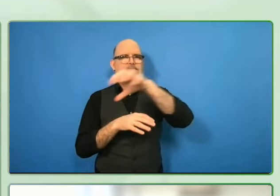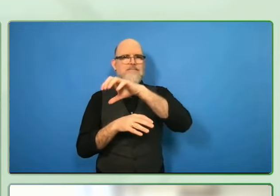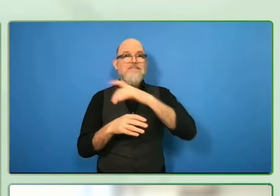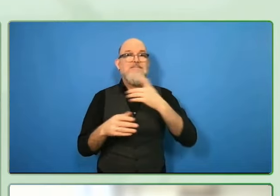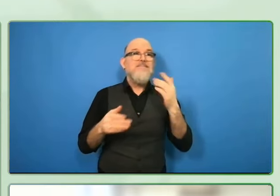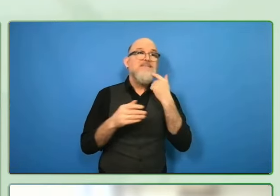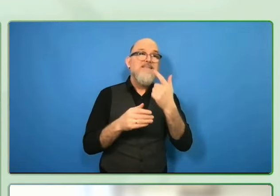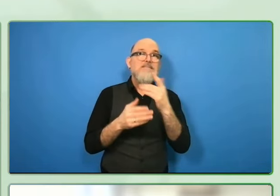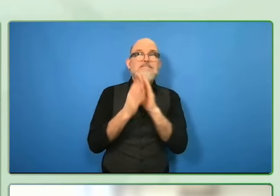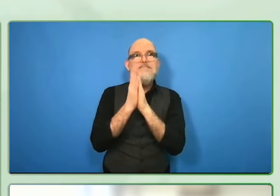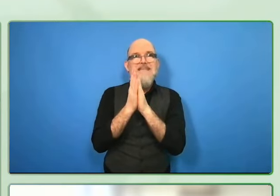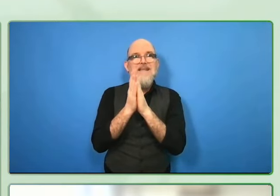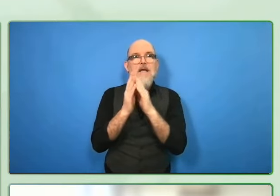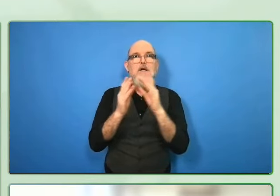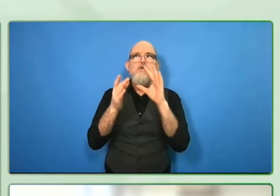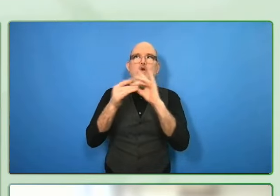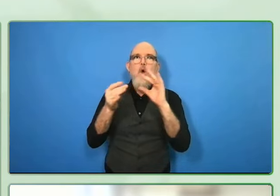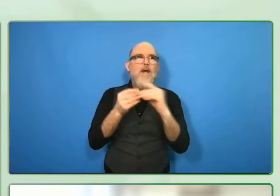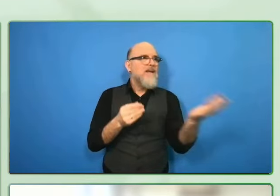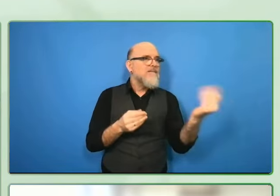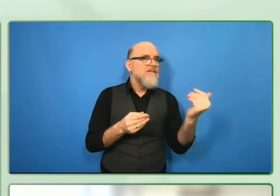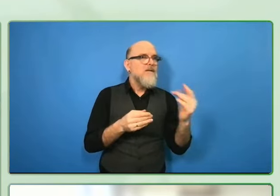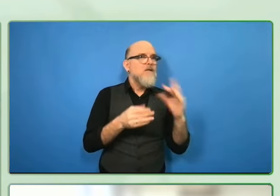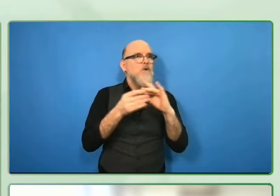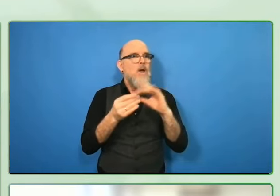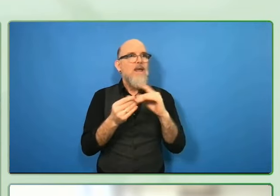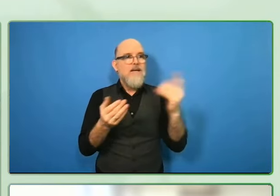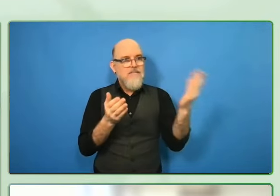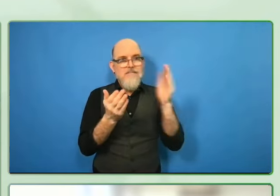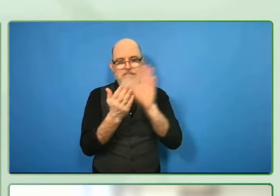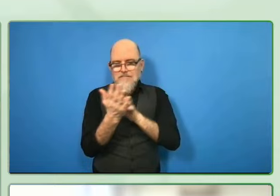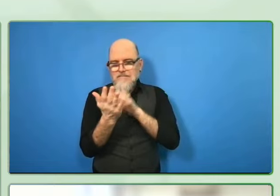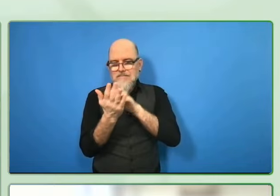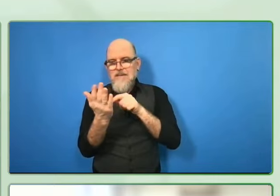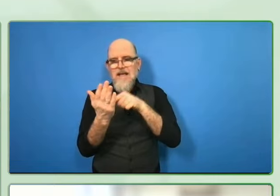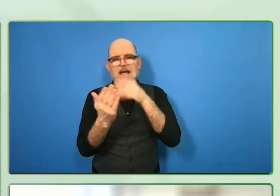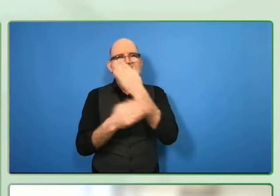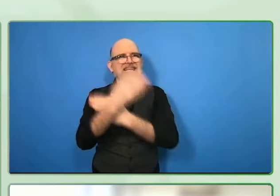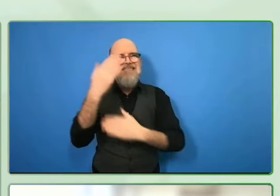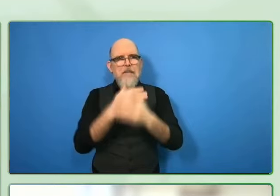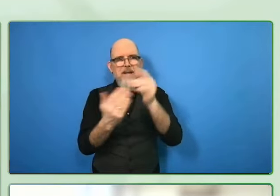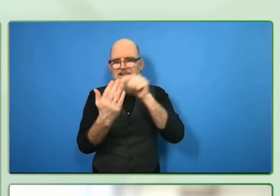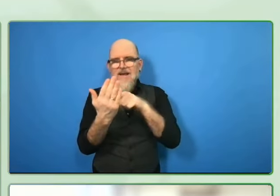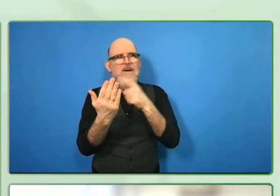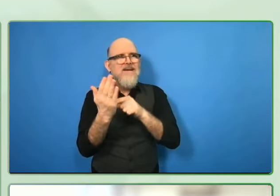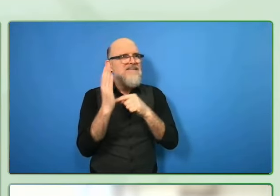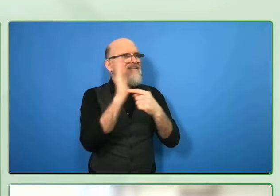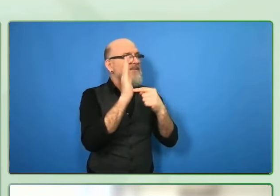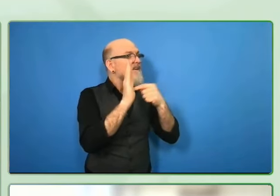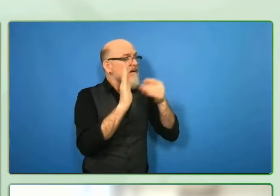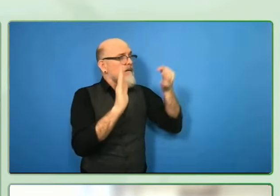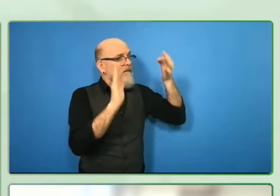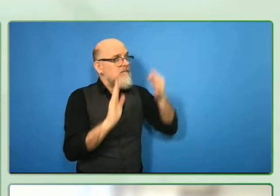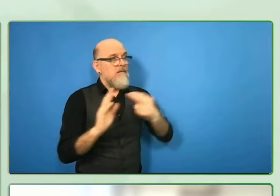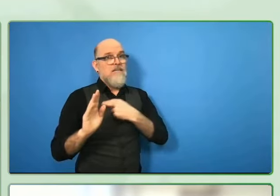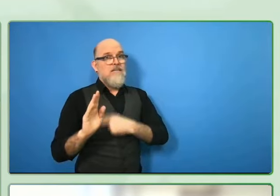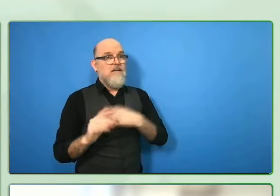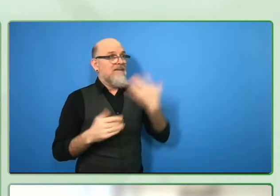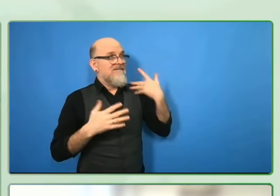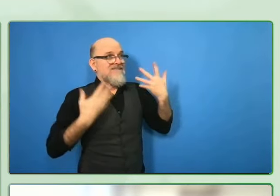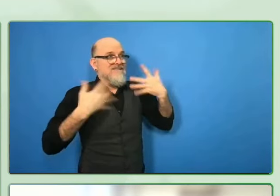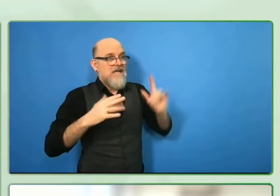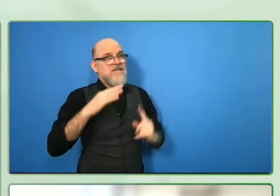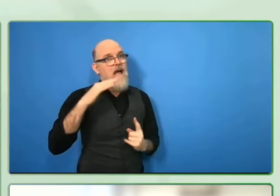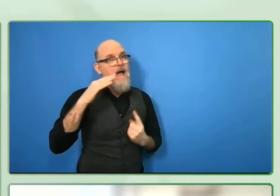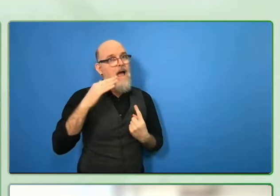And for me, those three are all very much intrinsic to this volume today that you've got and the guide that you're able to access. So for